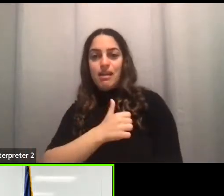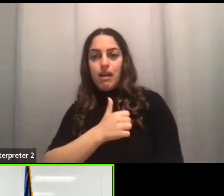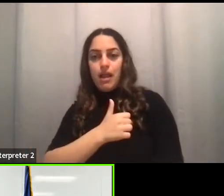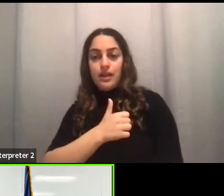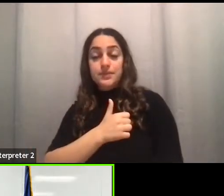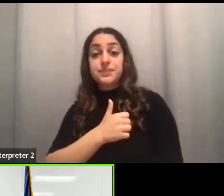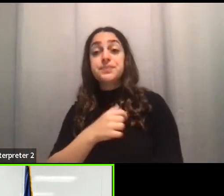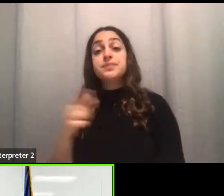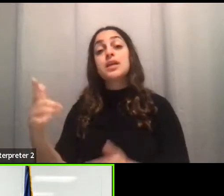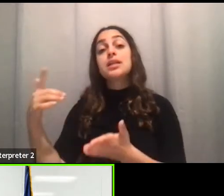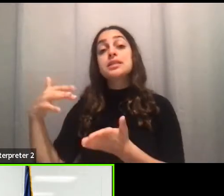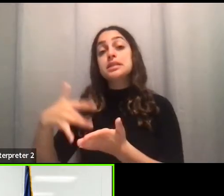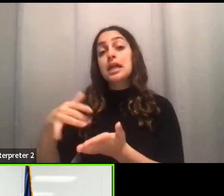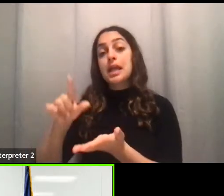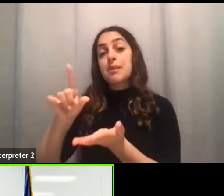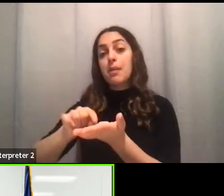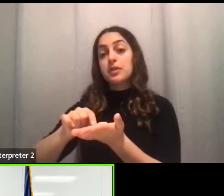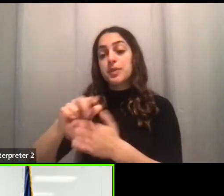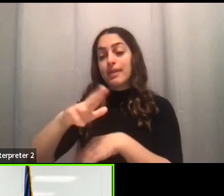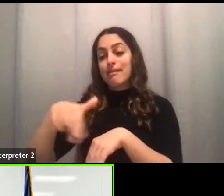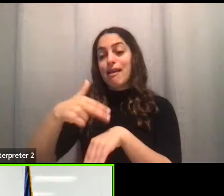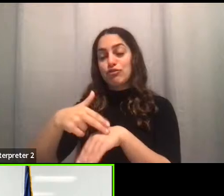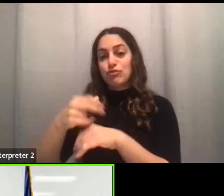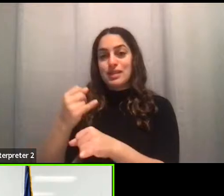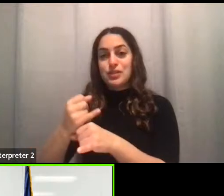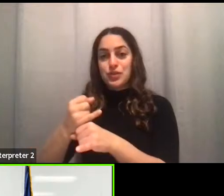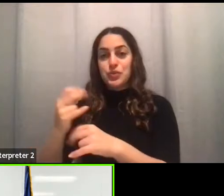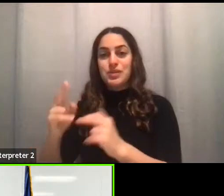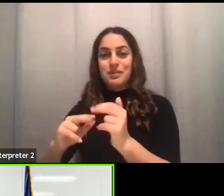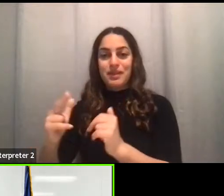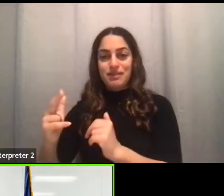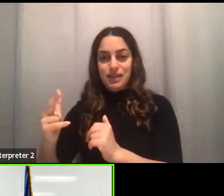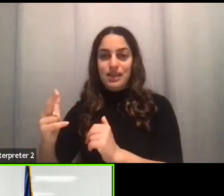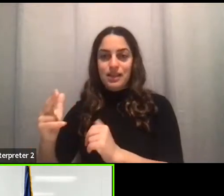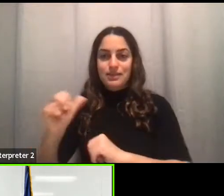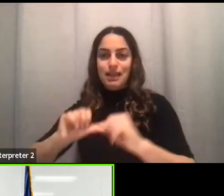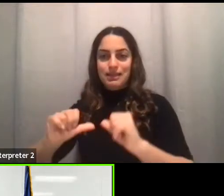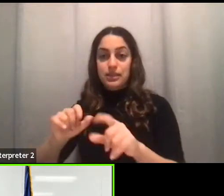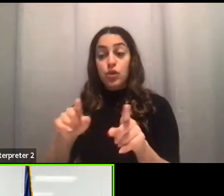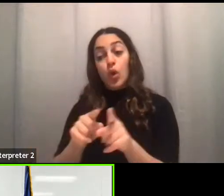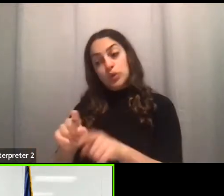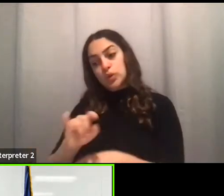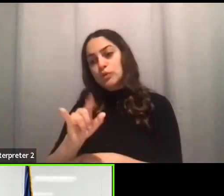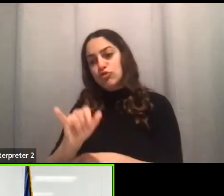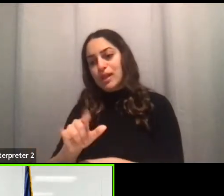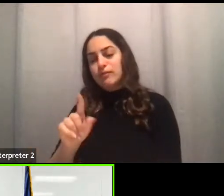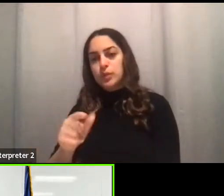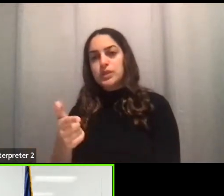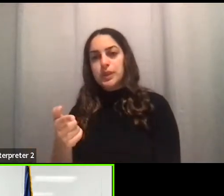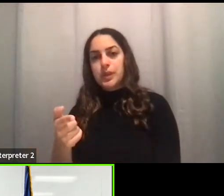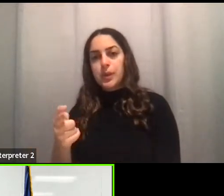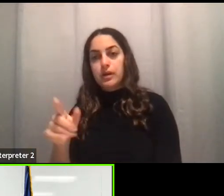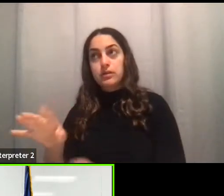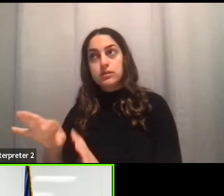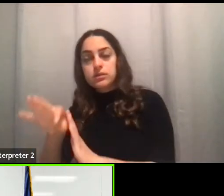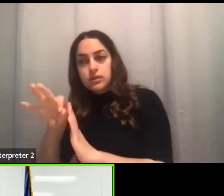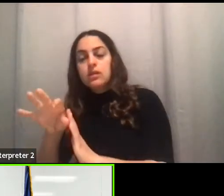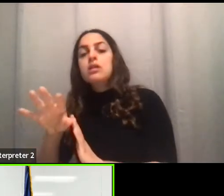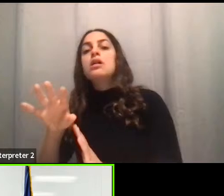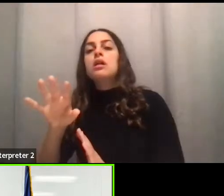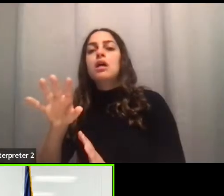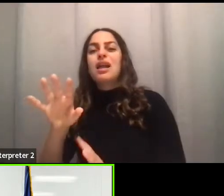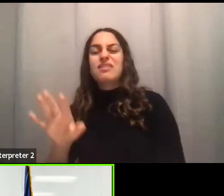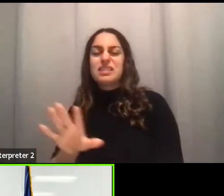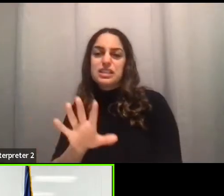national institutes of building sciences also in july of 2021 found that out of nearly 12